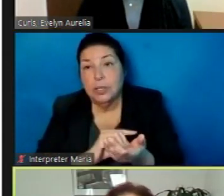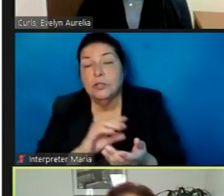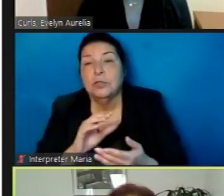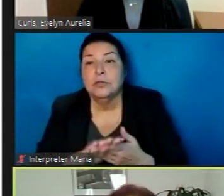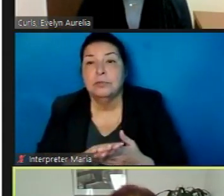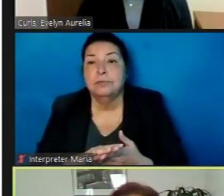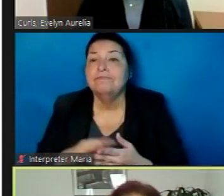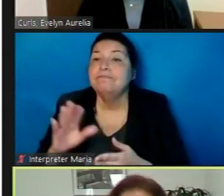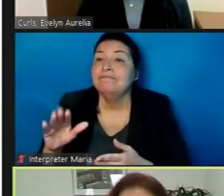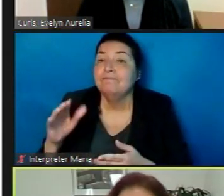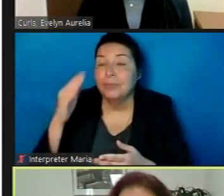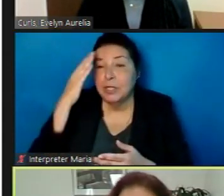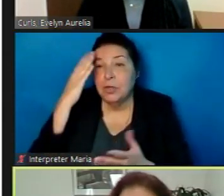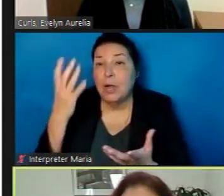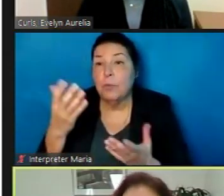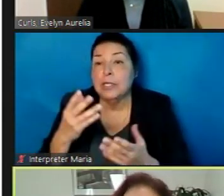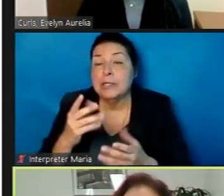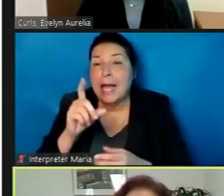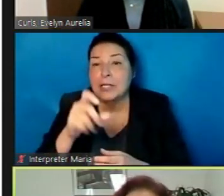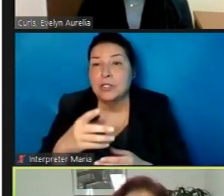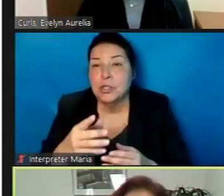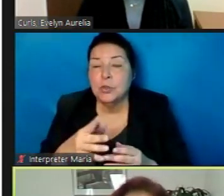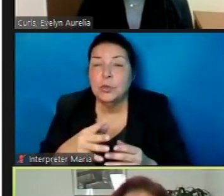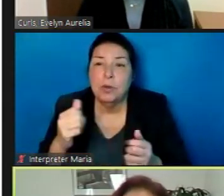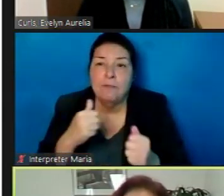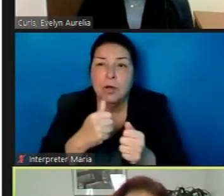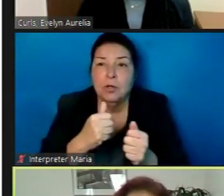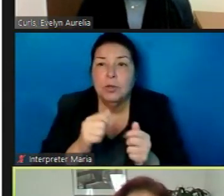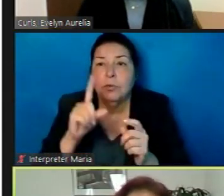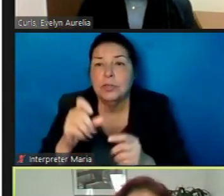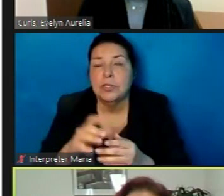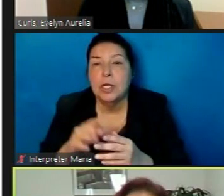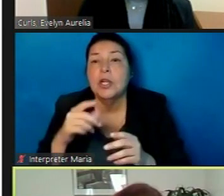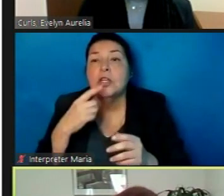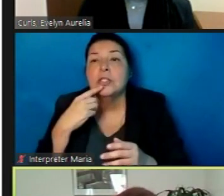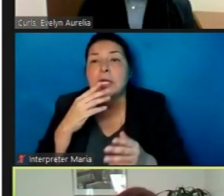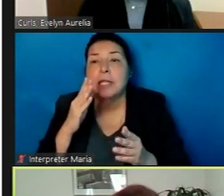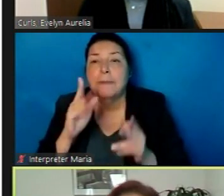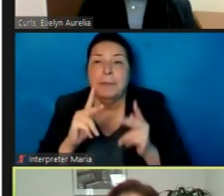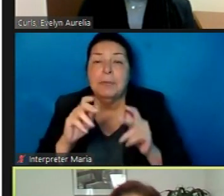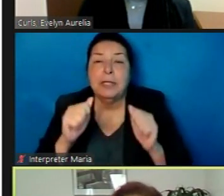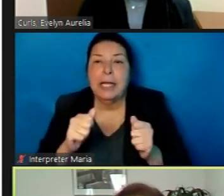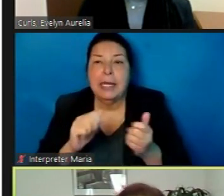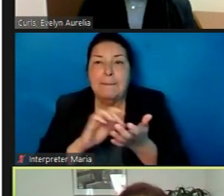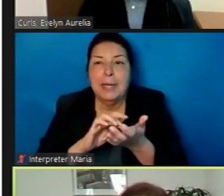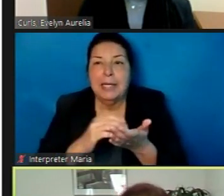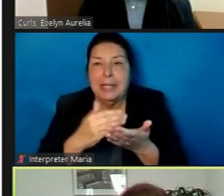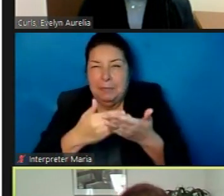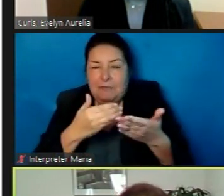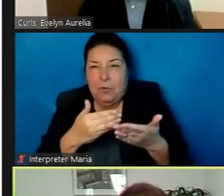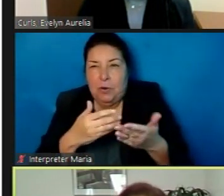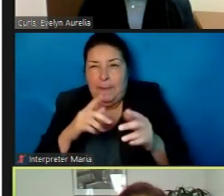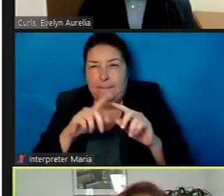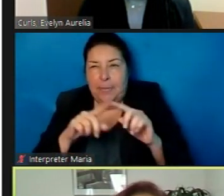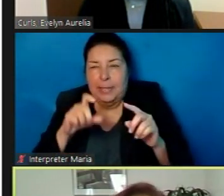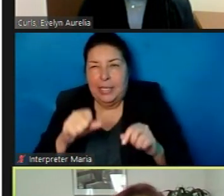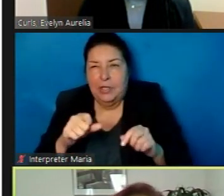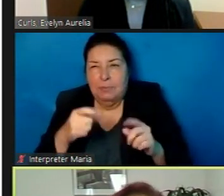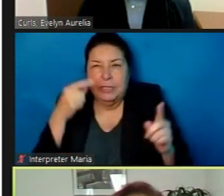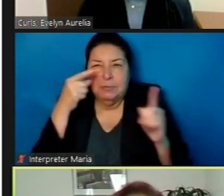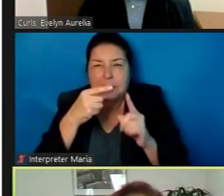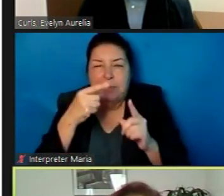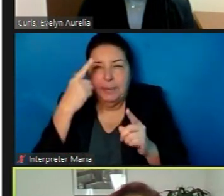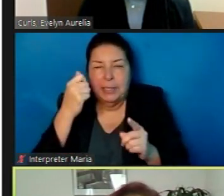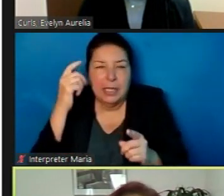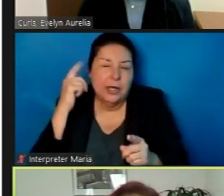know, I want to jump in and ask you a follow-up because you said that people can pre-medicate, but could you be really specific about that? Because I've also